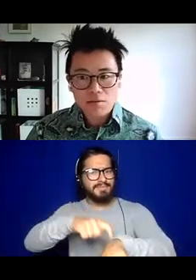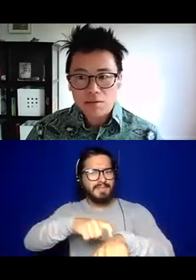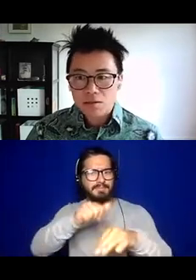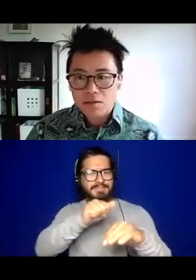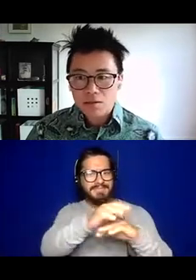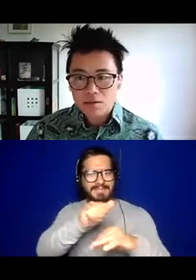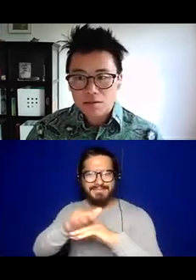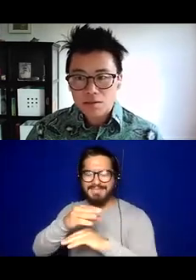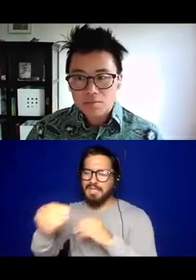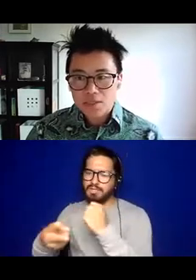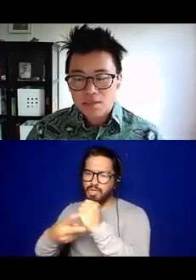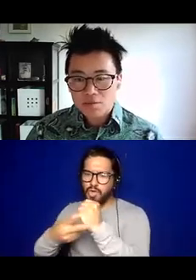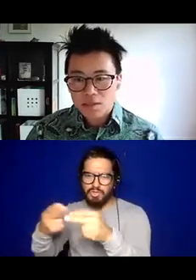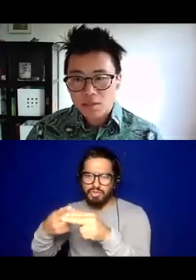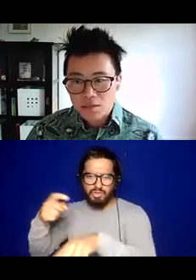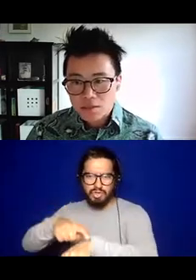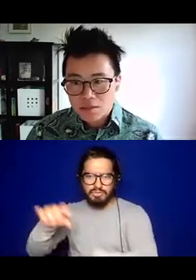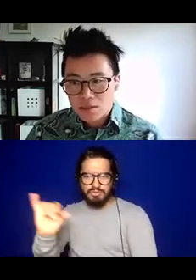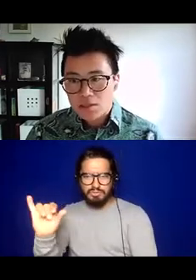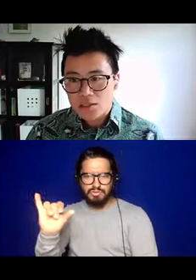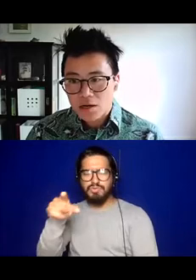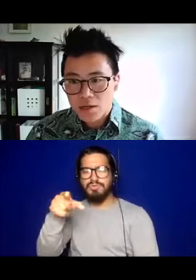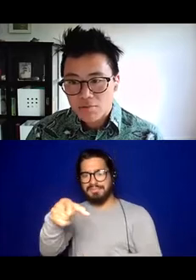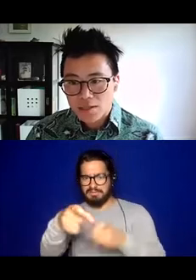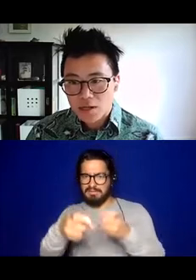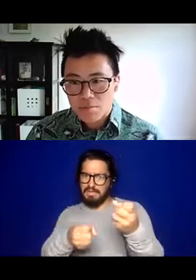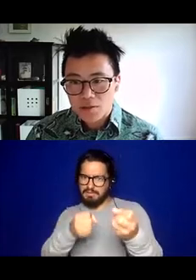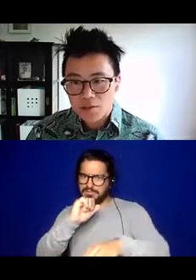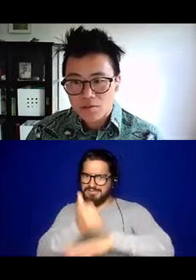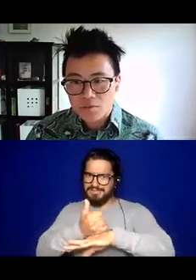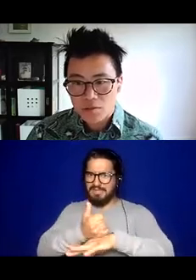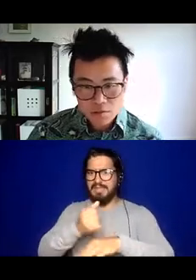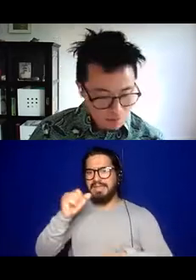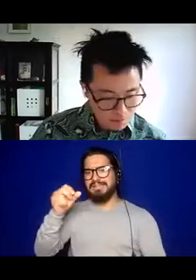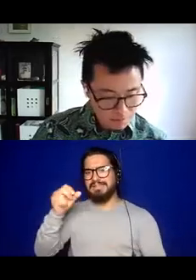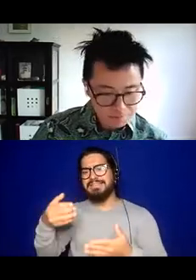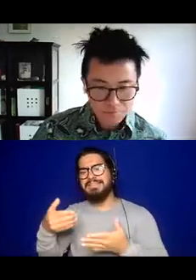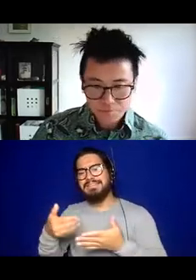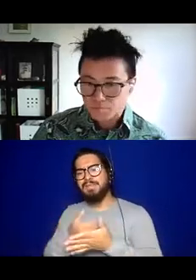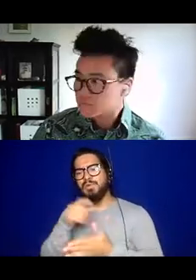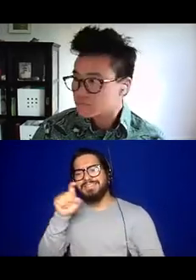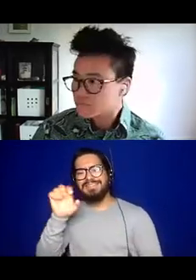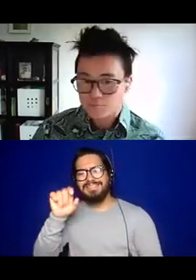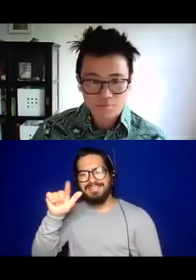well. It's based in New Zealand. Share.riseup, show this one.